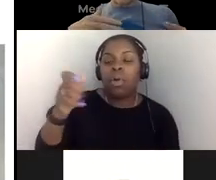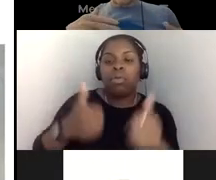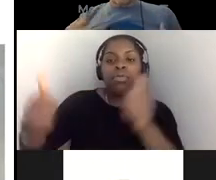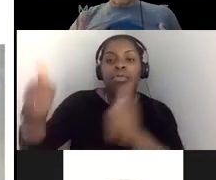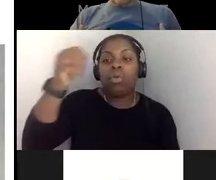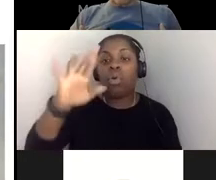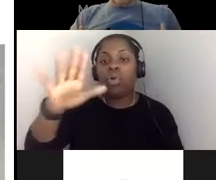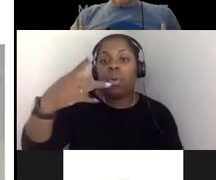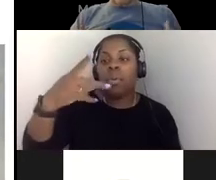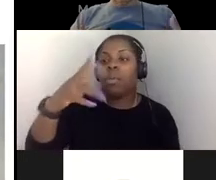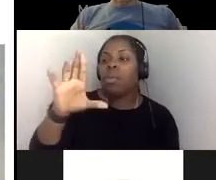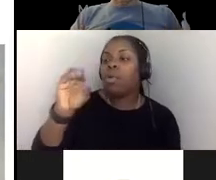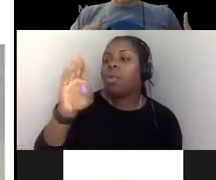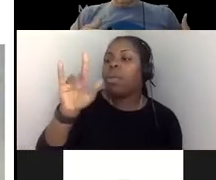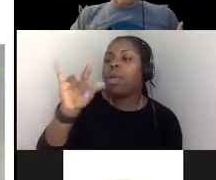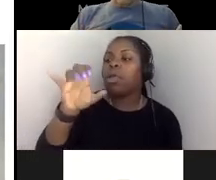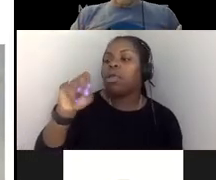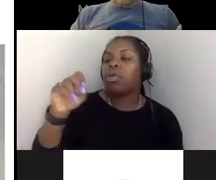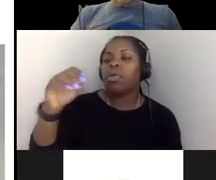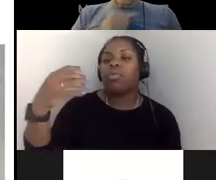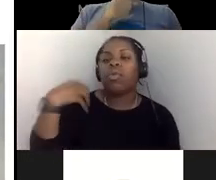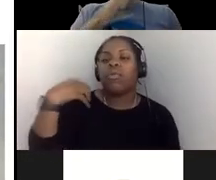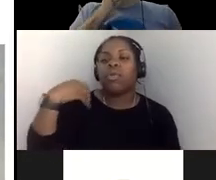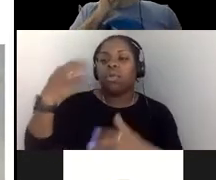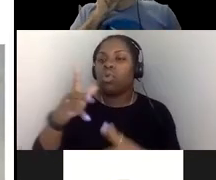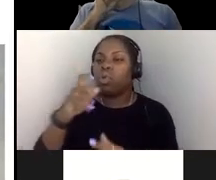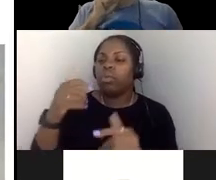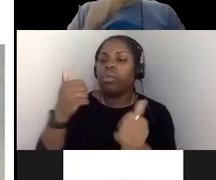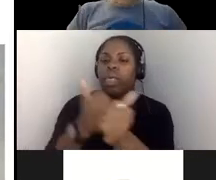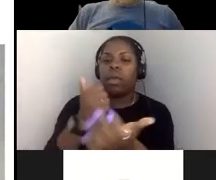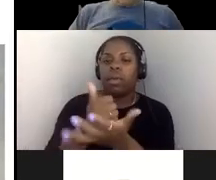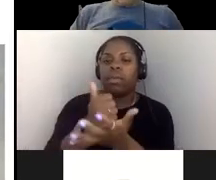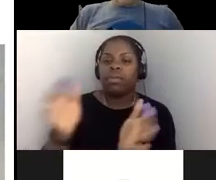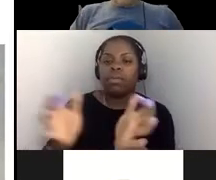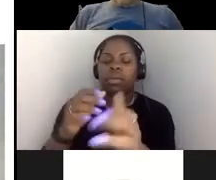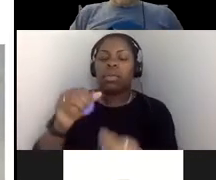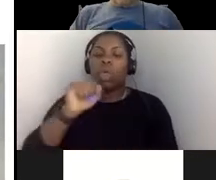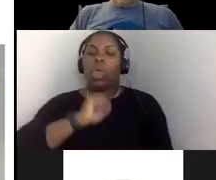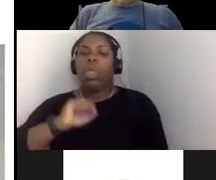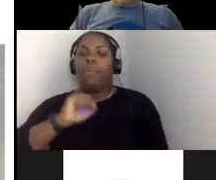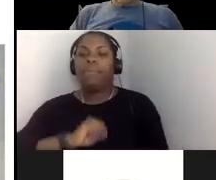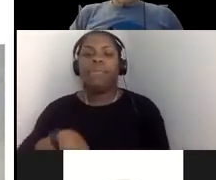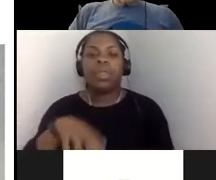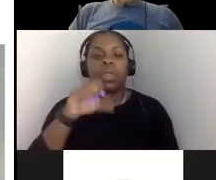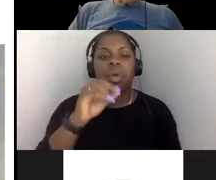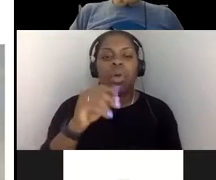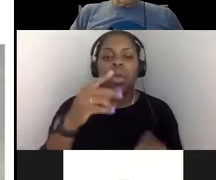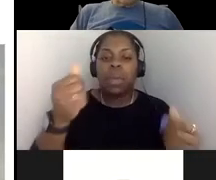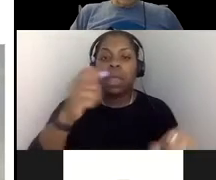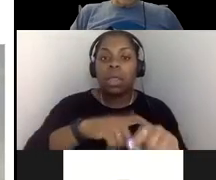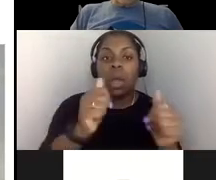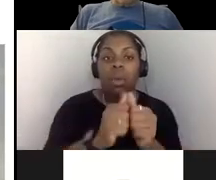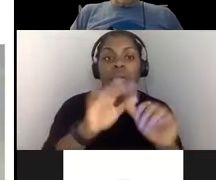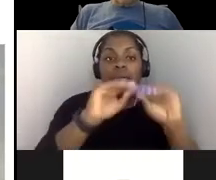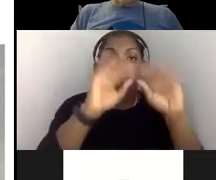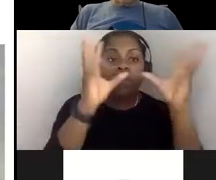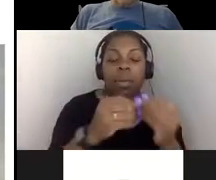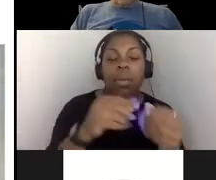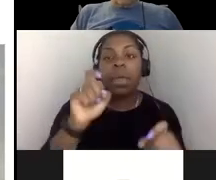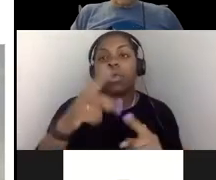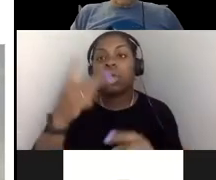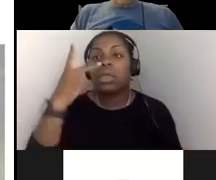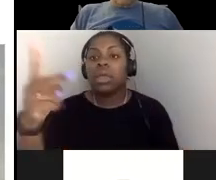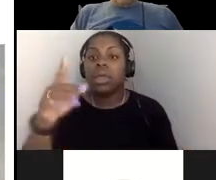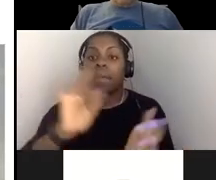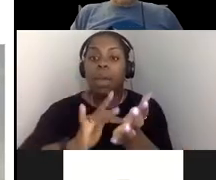officer in order to leave your house, in order to work, in order to spend time with your family, in order to seek medical